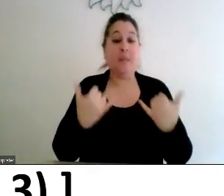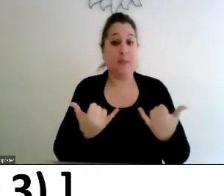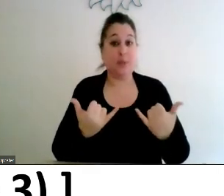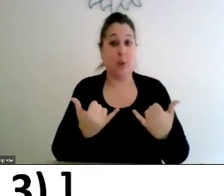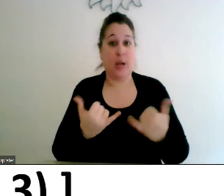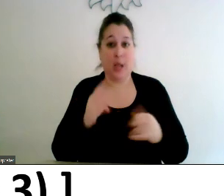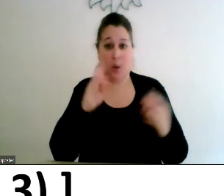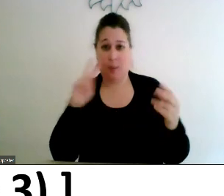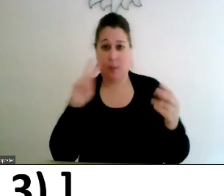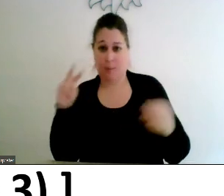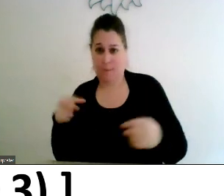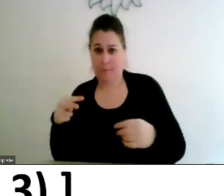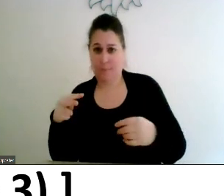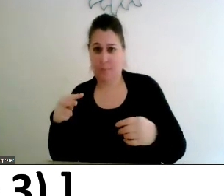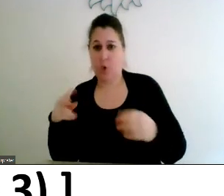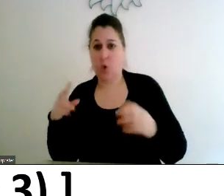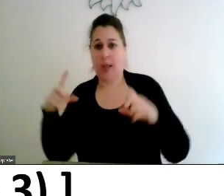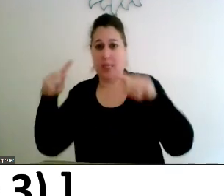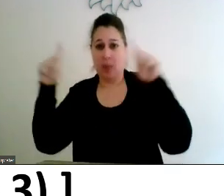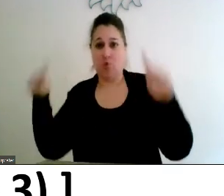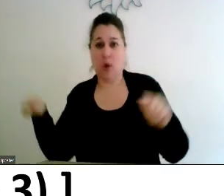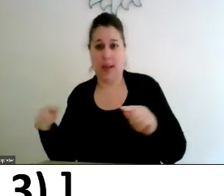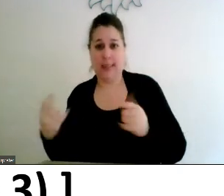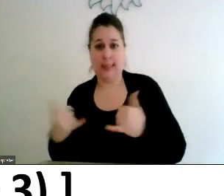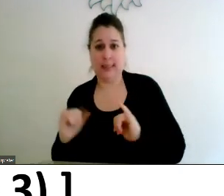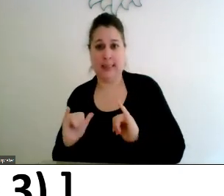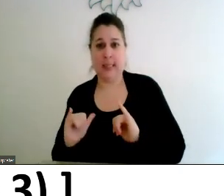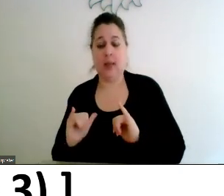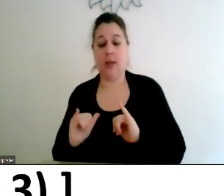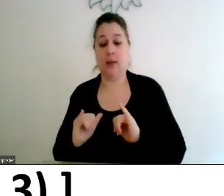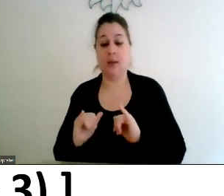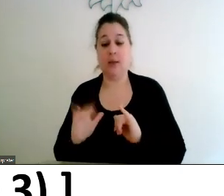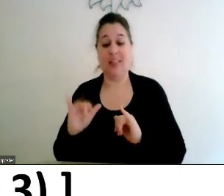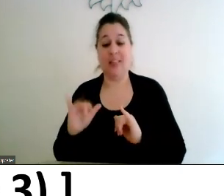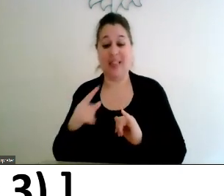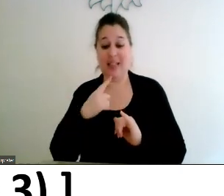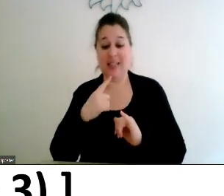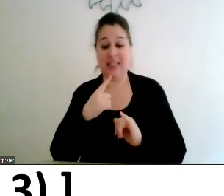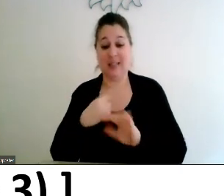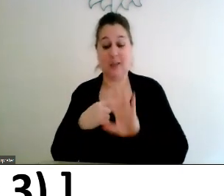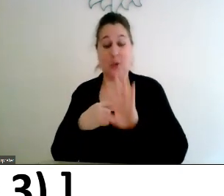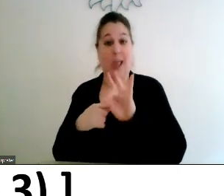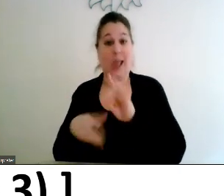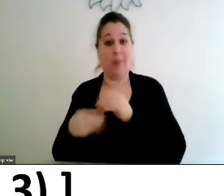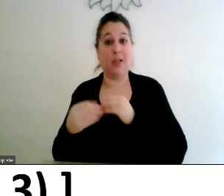Okay, so now I'm going to have this.